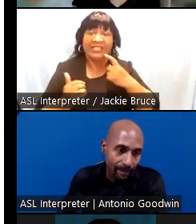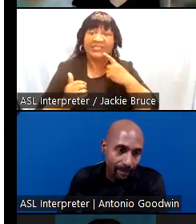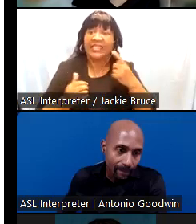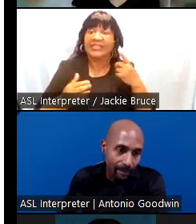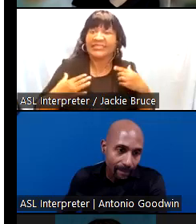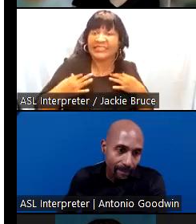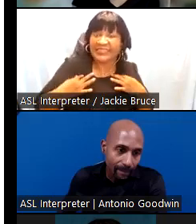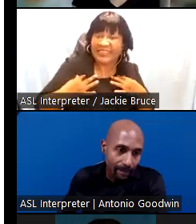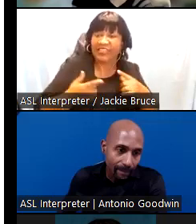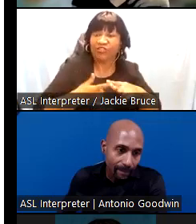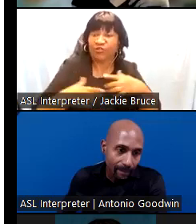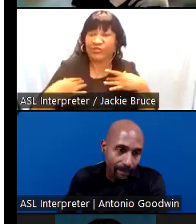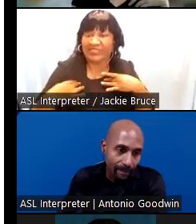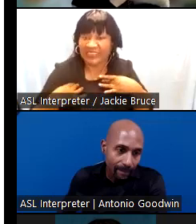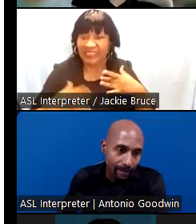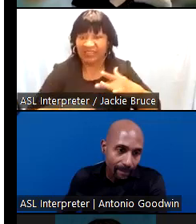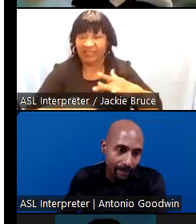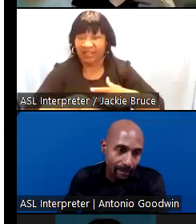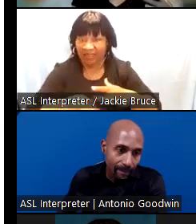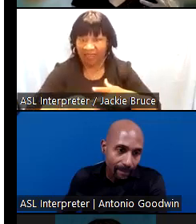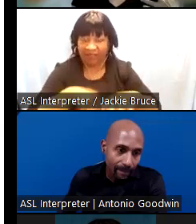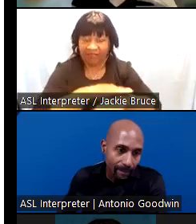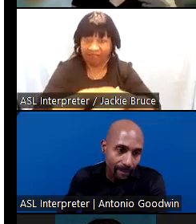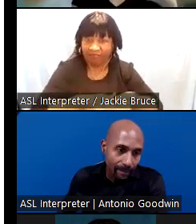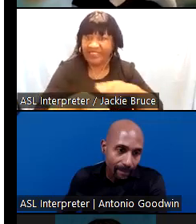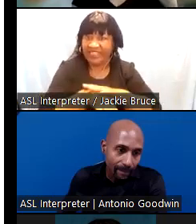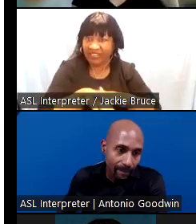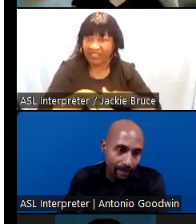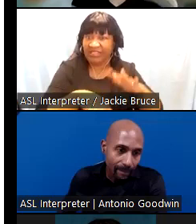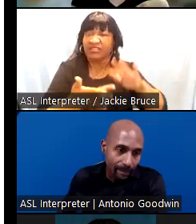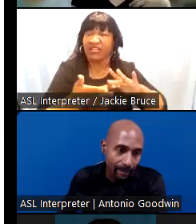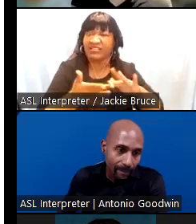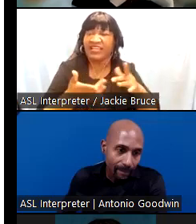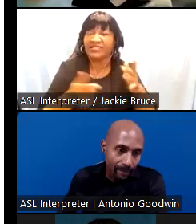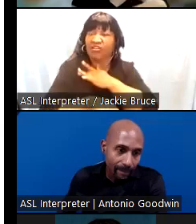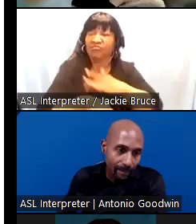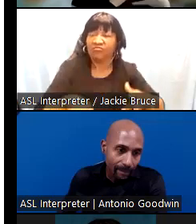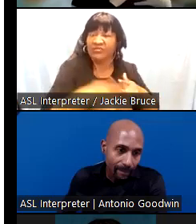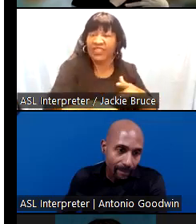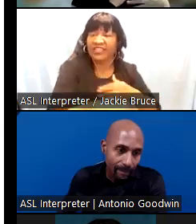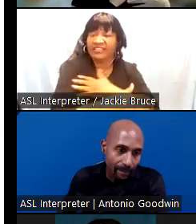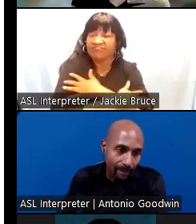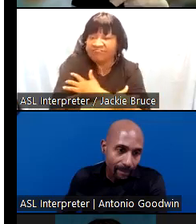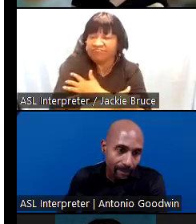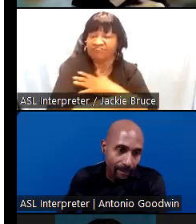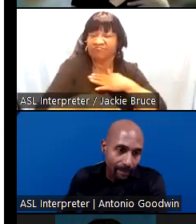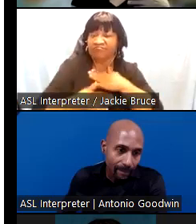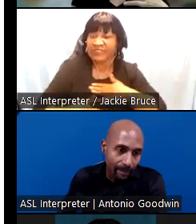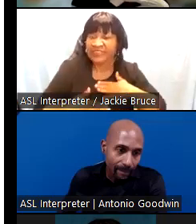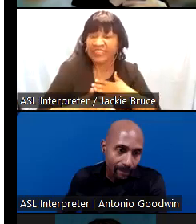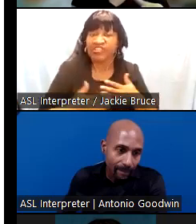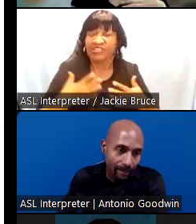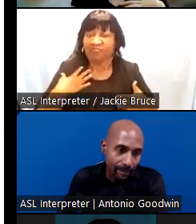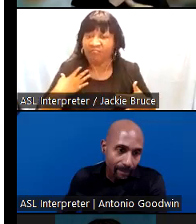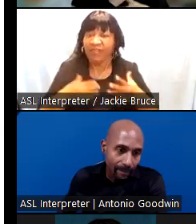skin-to-skin contact. So that could be, again, skin to skin, so naked, cuddling and massaging, but also